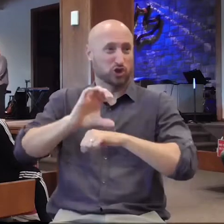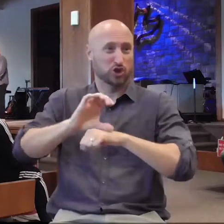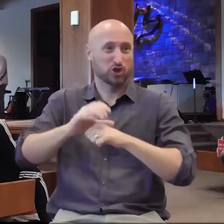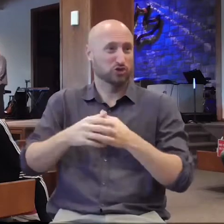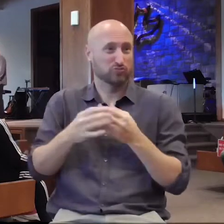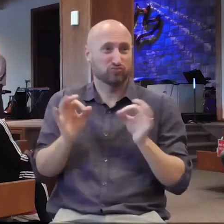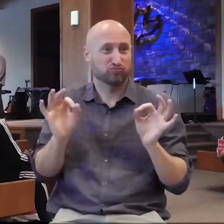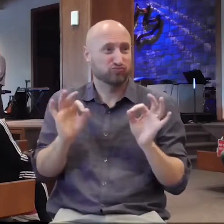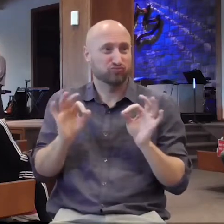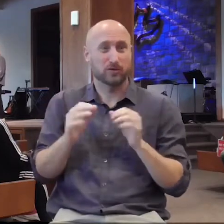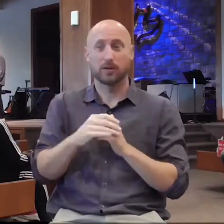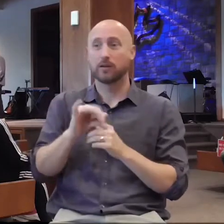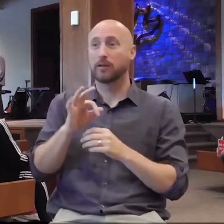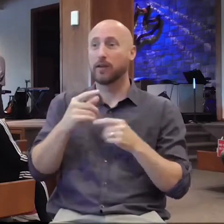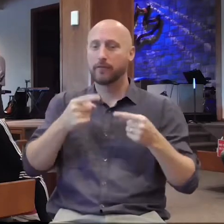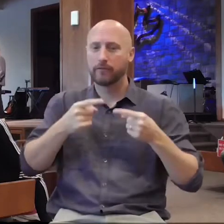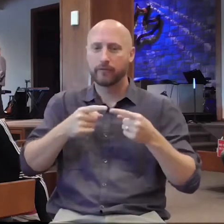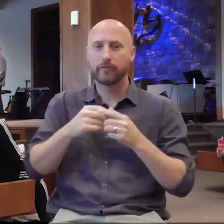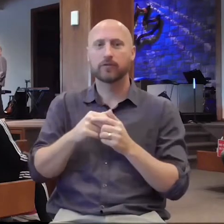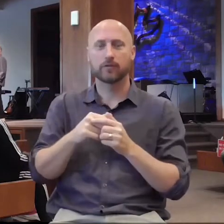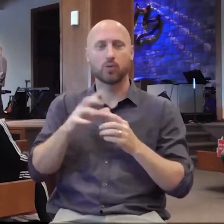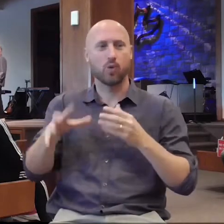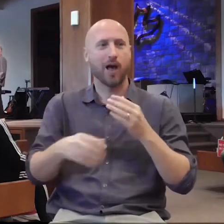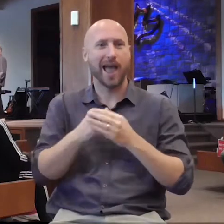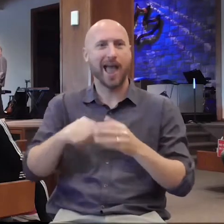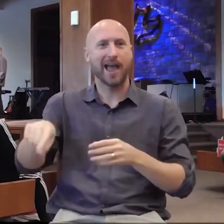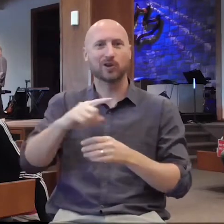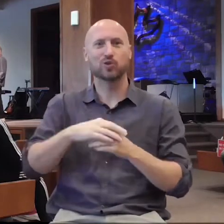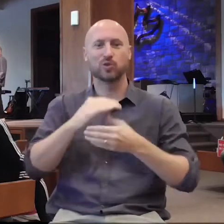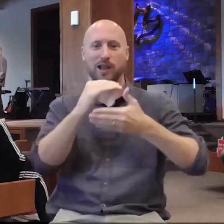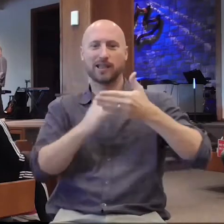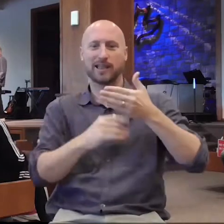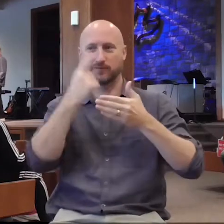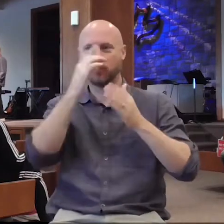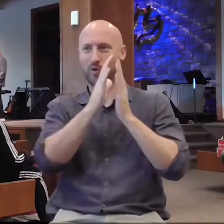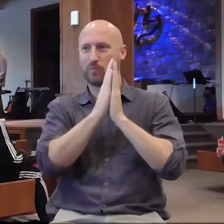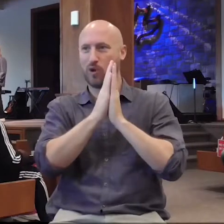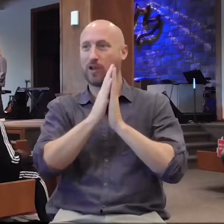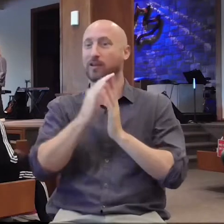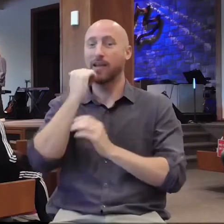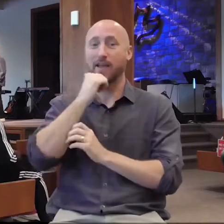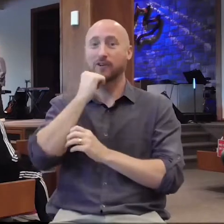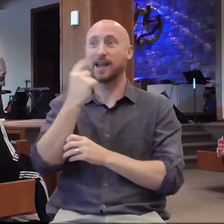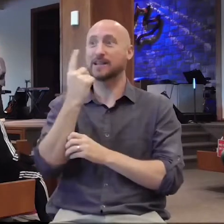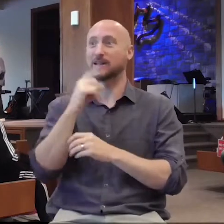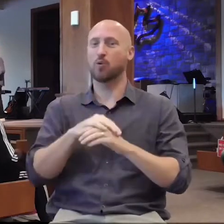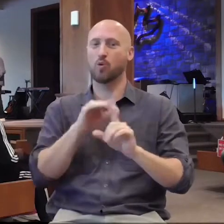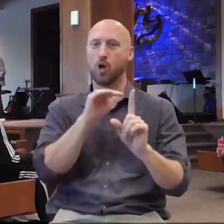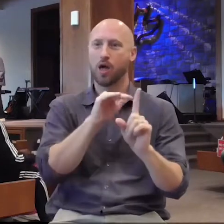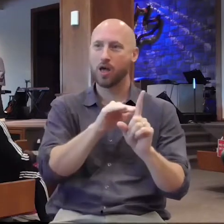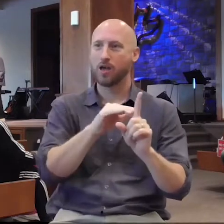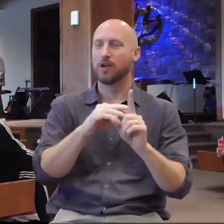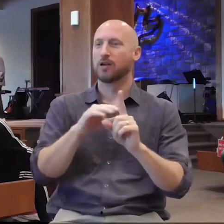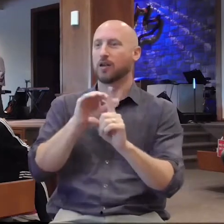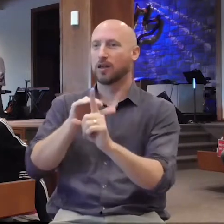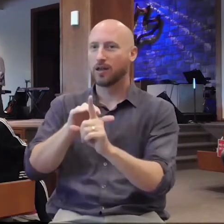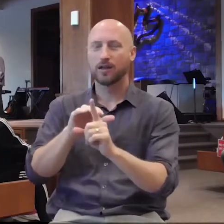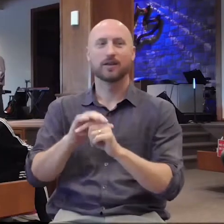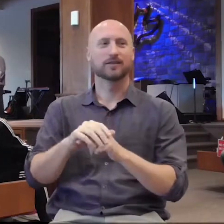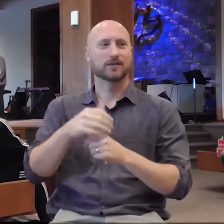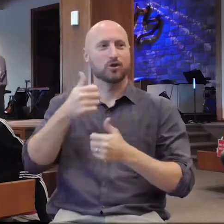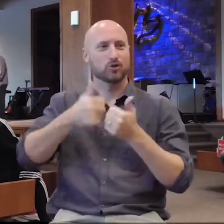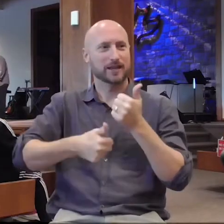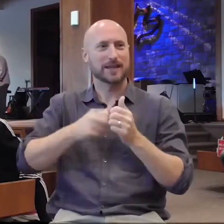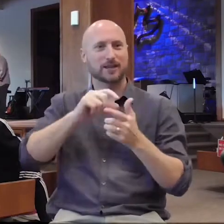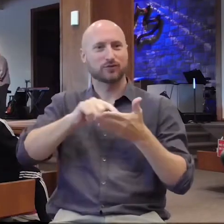trouble, we'll put you on the intercessory prayer list. And someday, each day, somebody will remind you to read the next verse if you can finagle